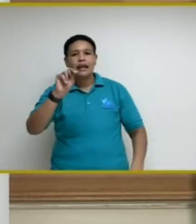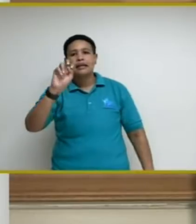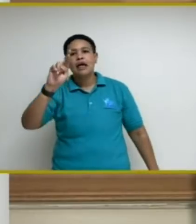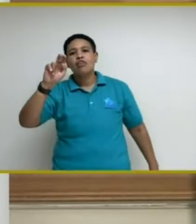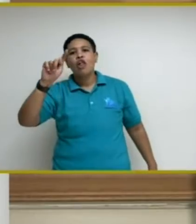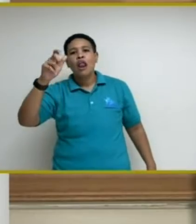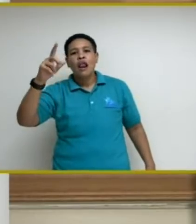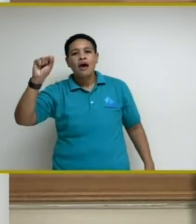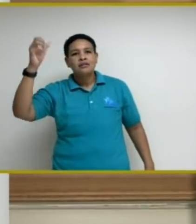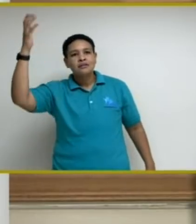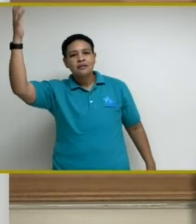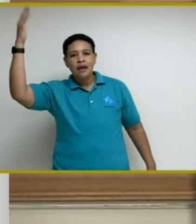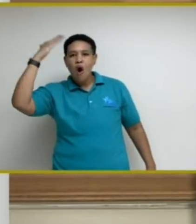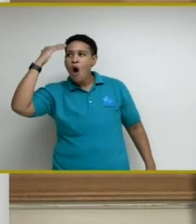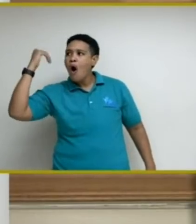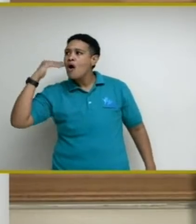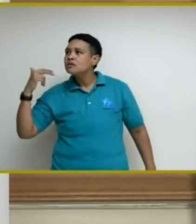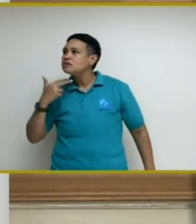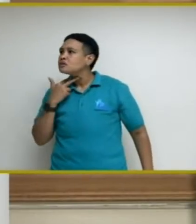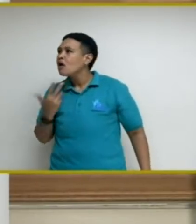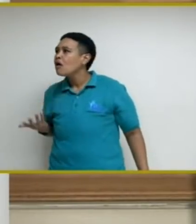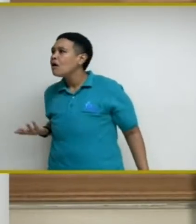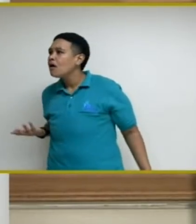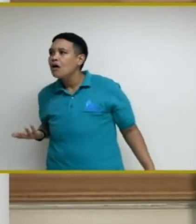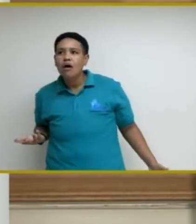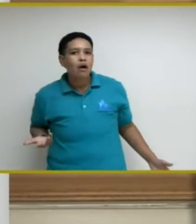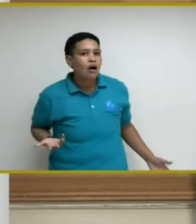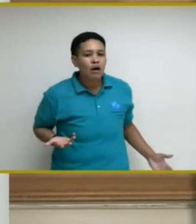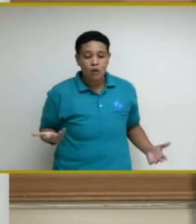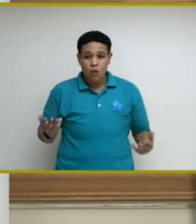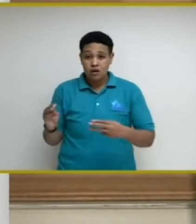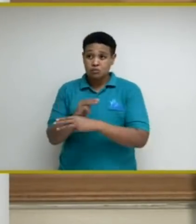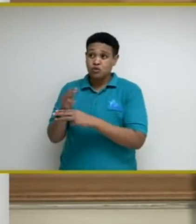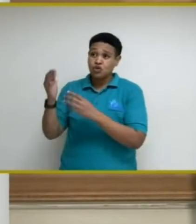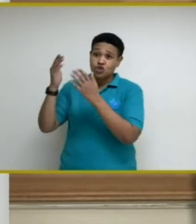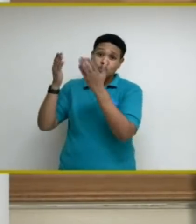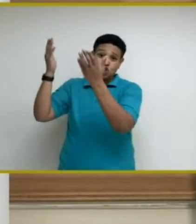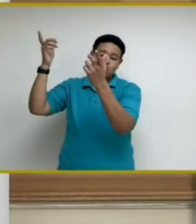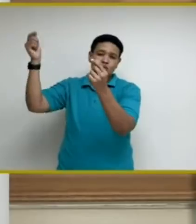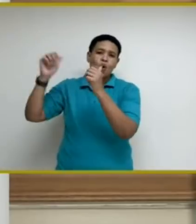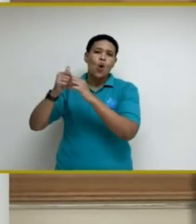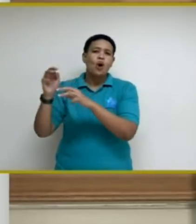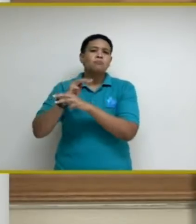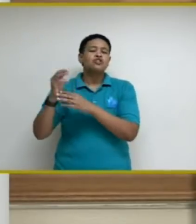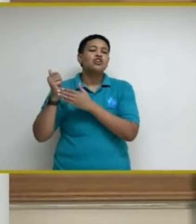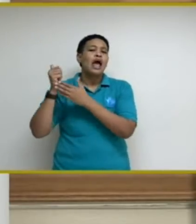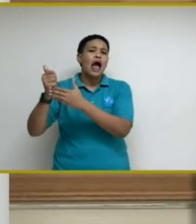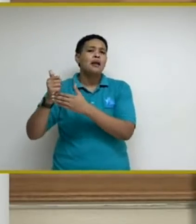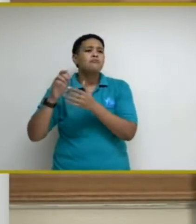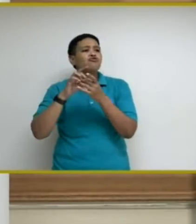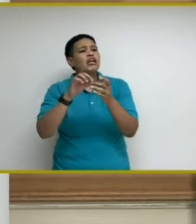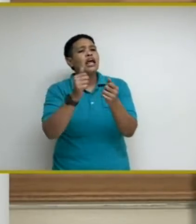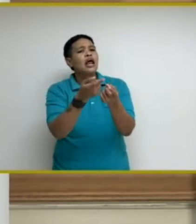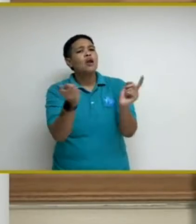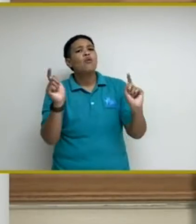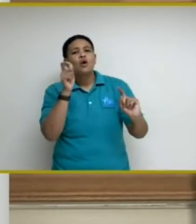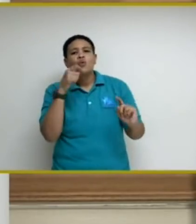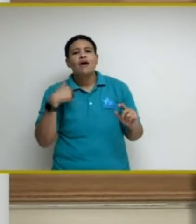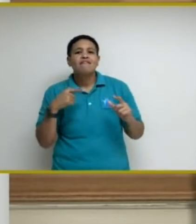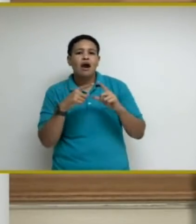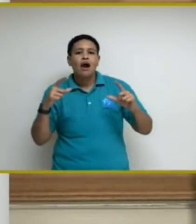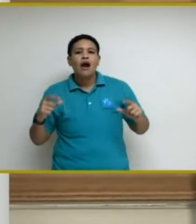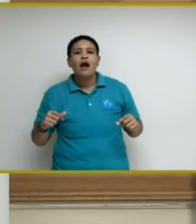the ministry suggest she do? How can the ministry help her? And second, in relation to anybody else who may have cards that